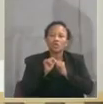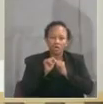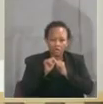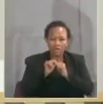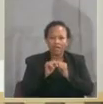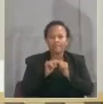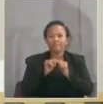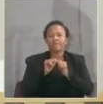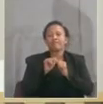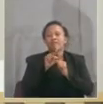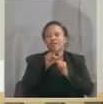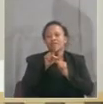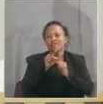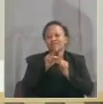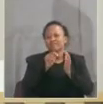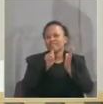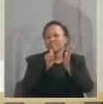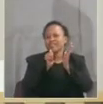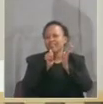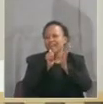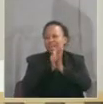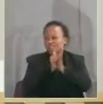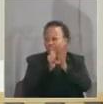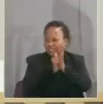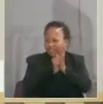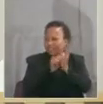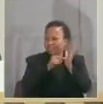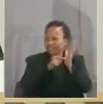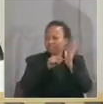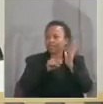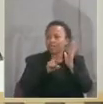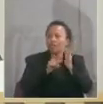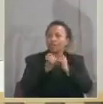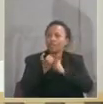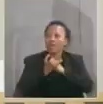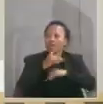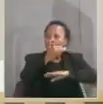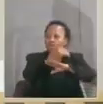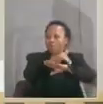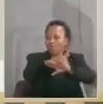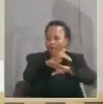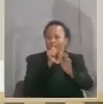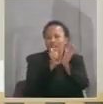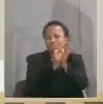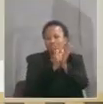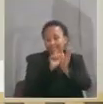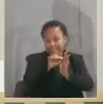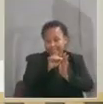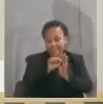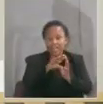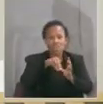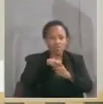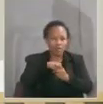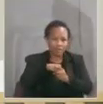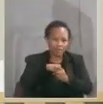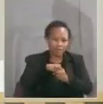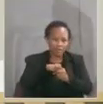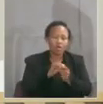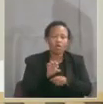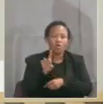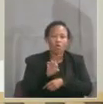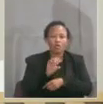intelligence agencies through the platforms that are in place, like Interpol and also